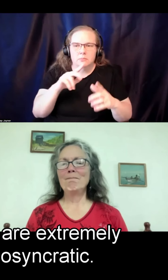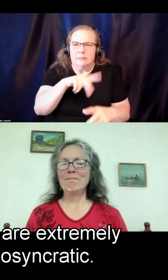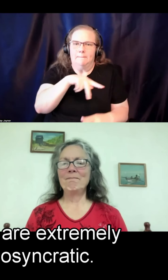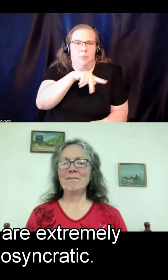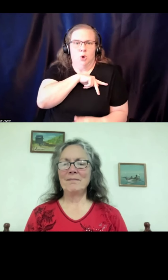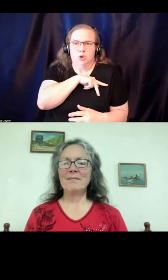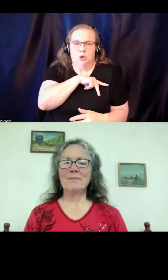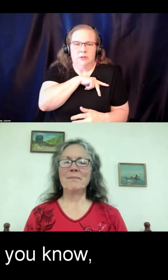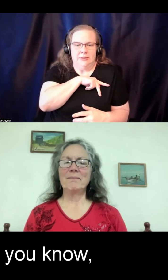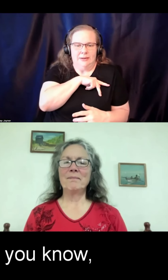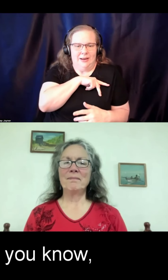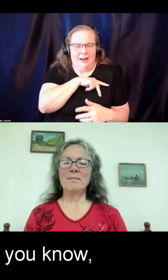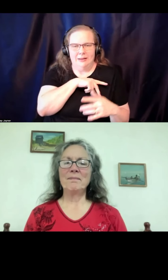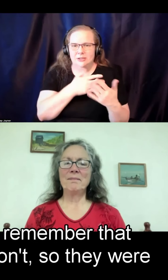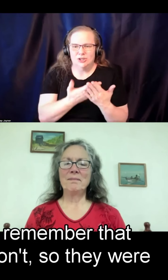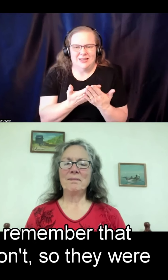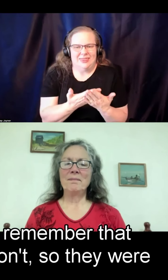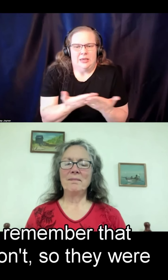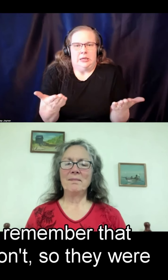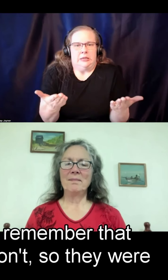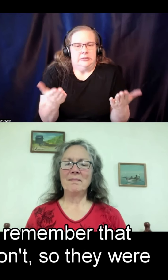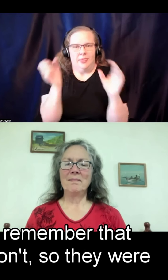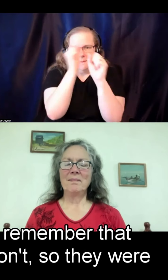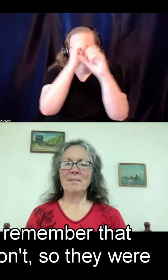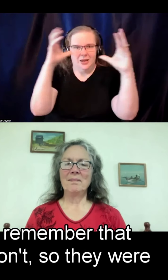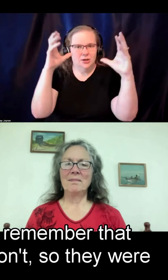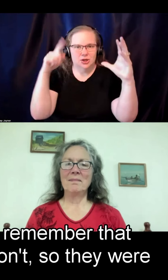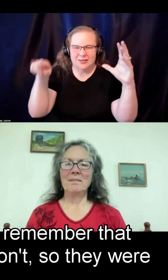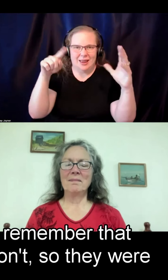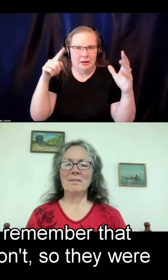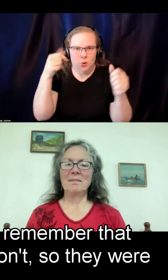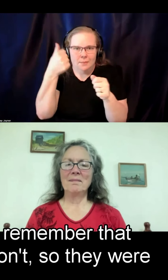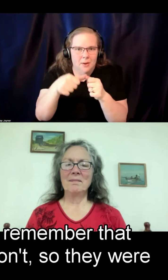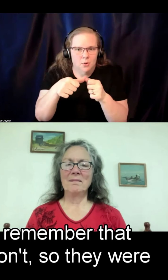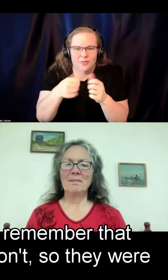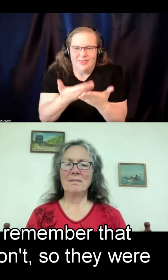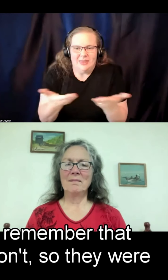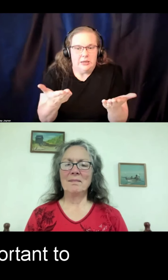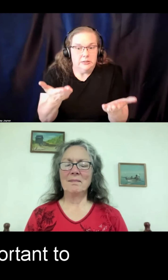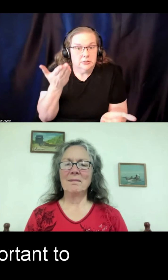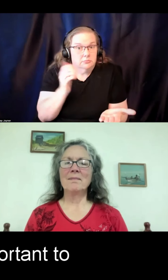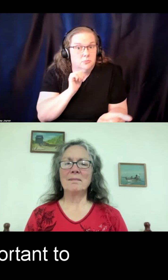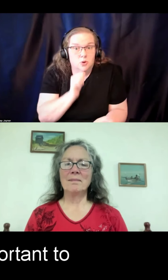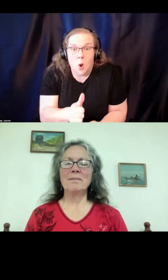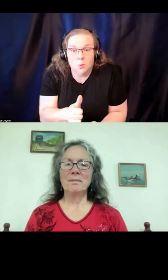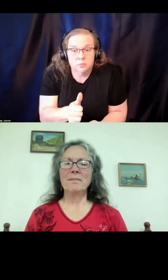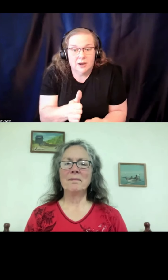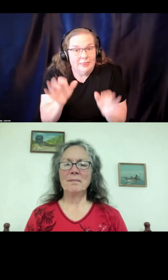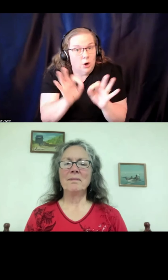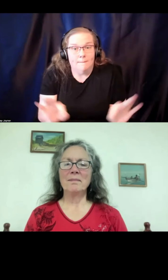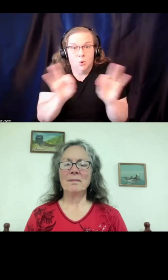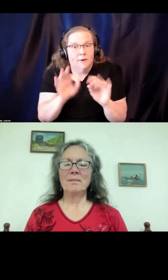and idiosyncratic, the things that, the images that you remember that other people maybe don't. So they were just very important to